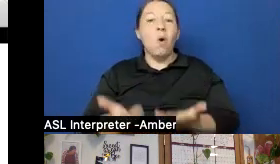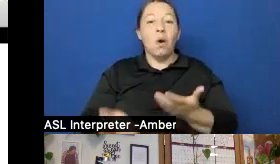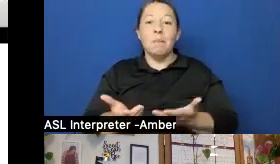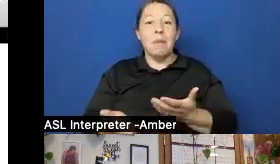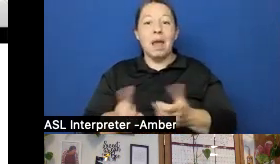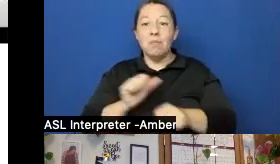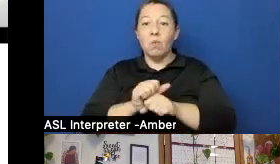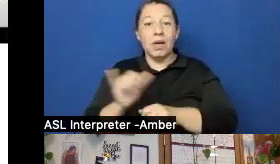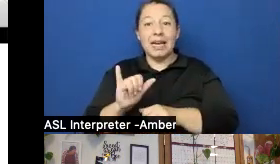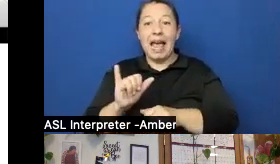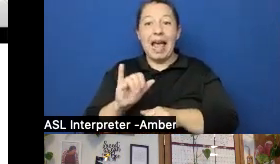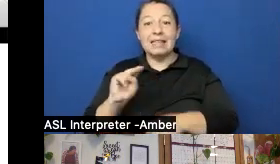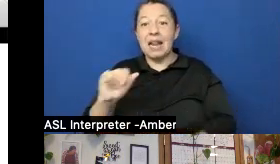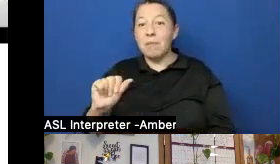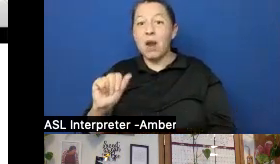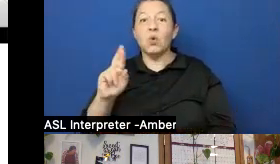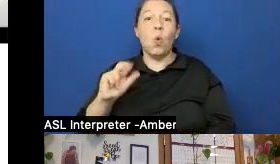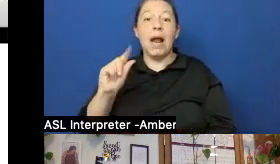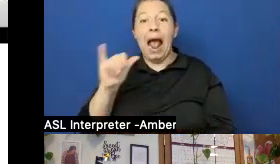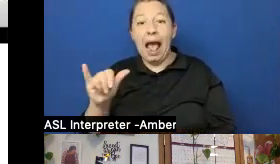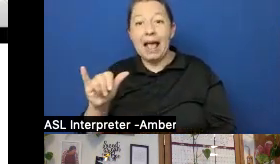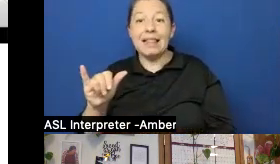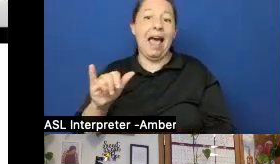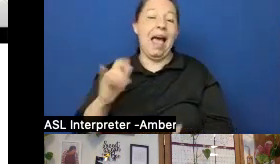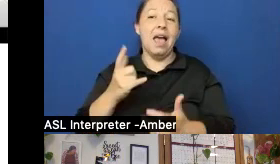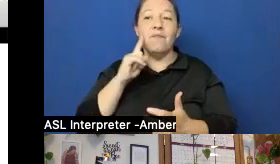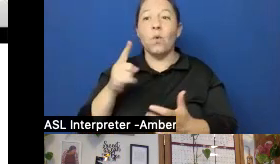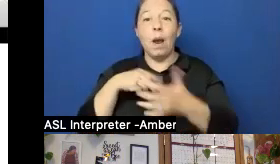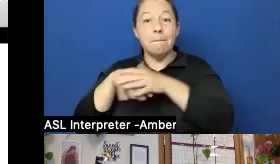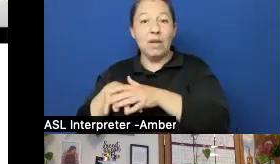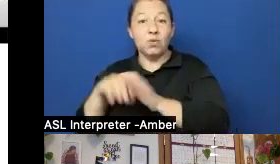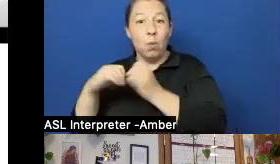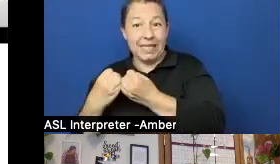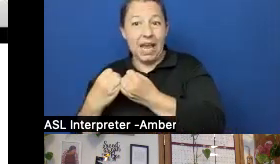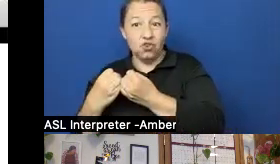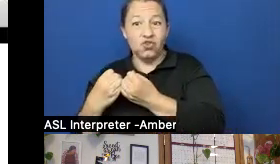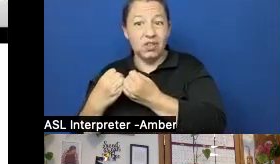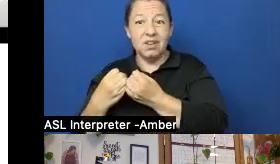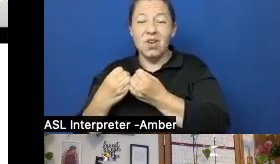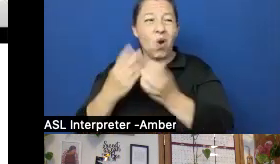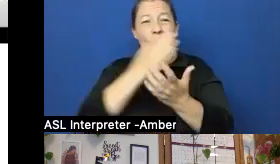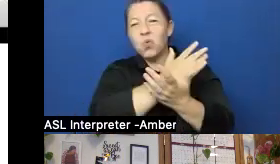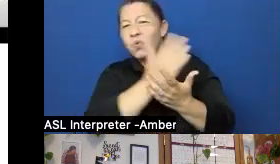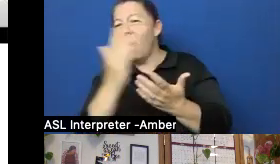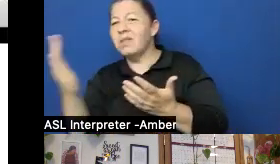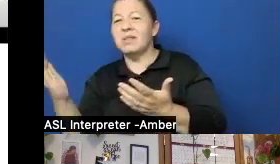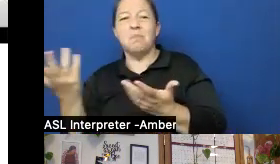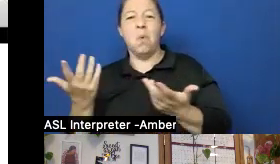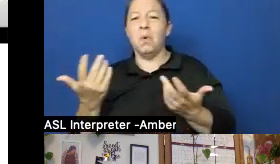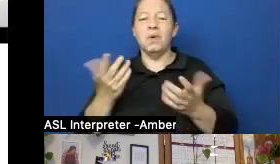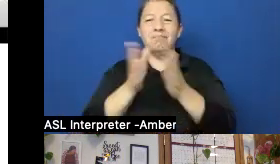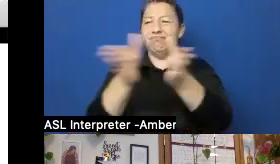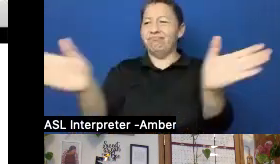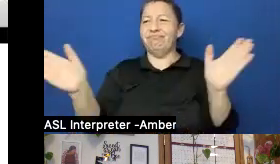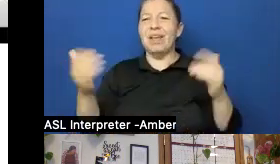Native person or an ally in a mainstream organization, that across the board, there are all these little facets to that